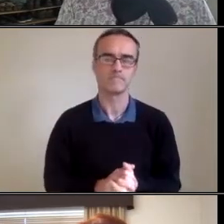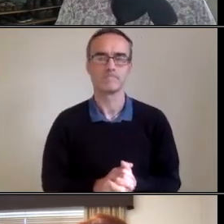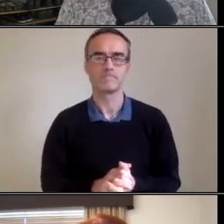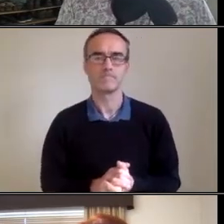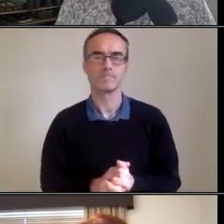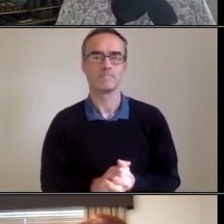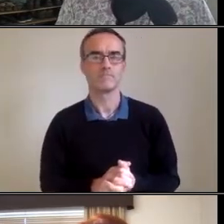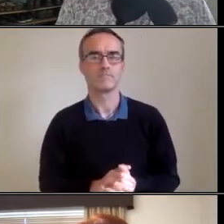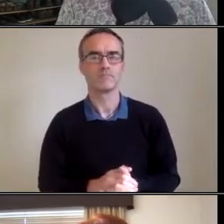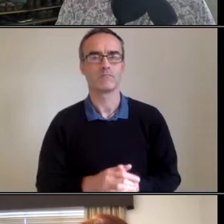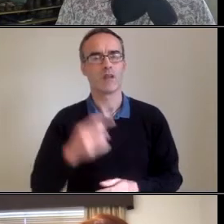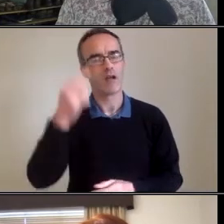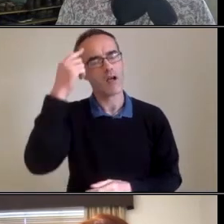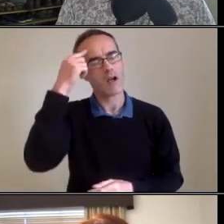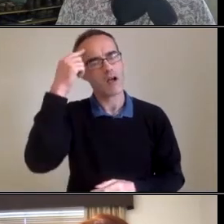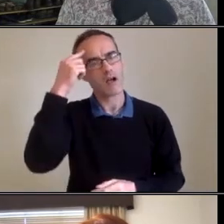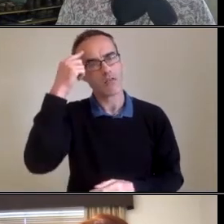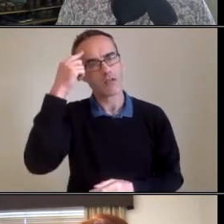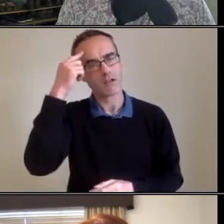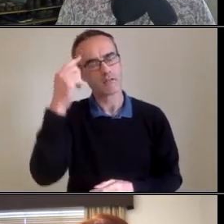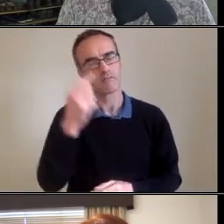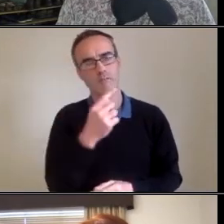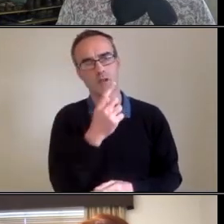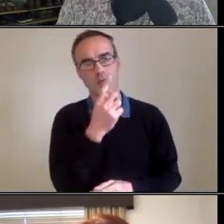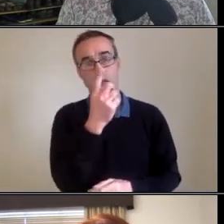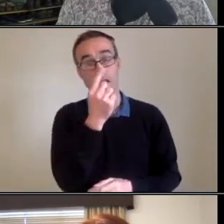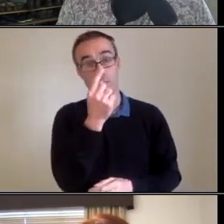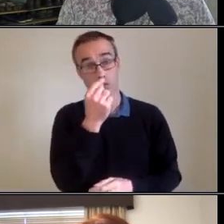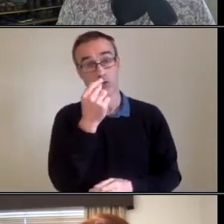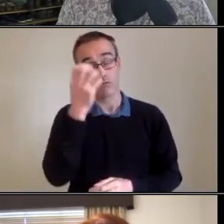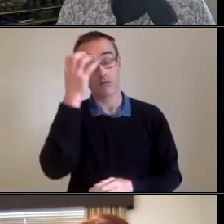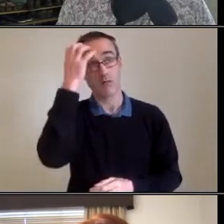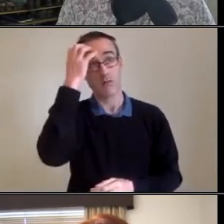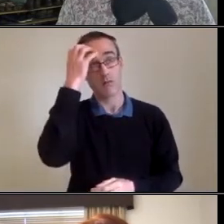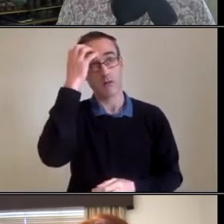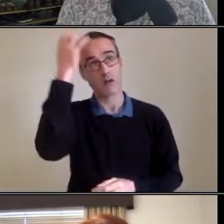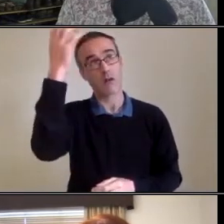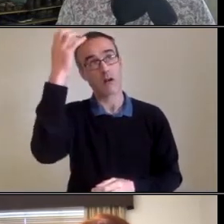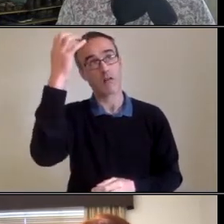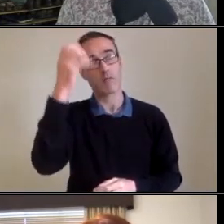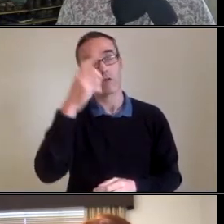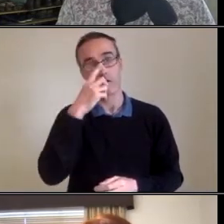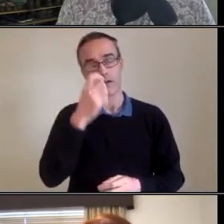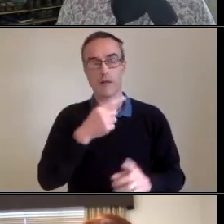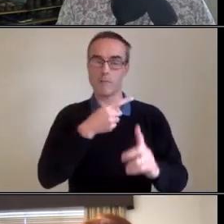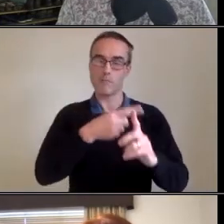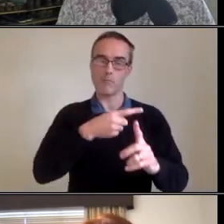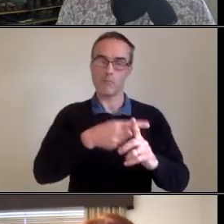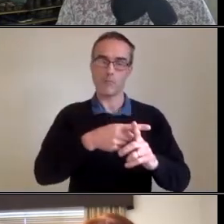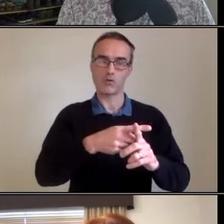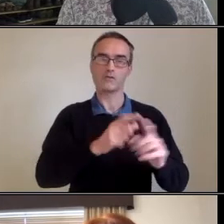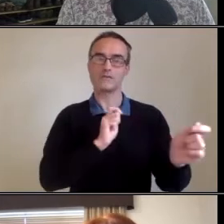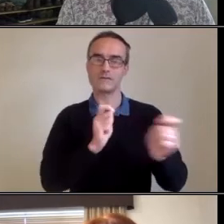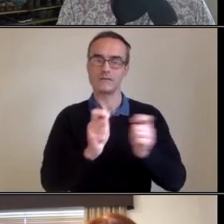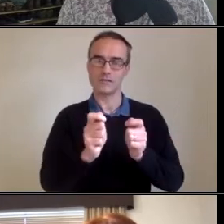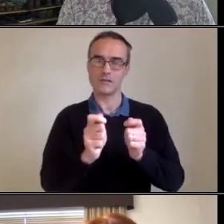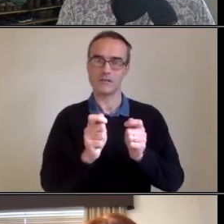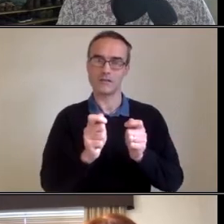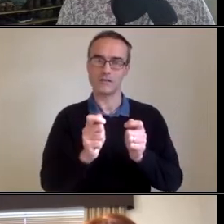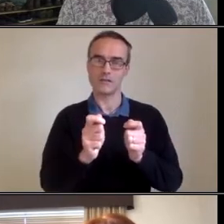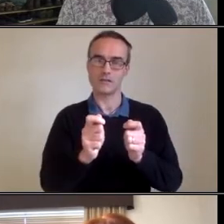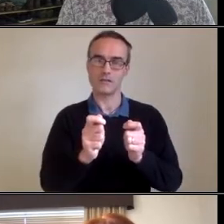It's possible to have governments make these positive steps if for the people at all the helms